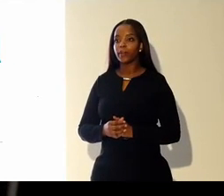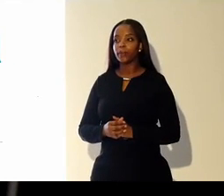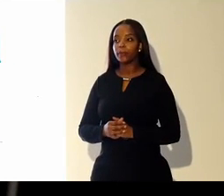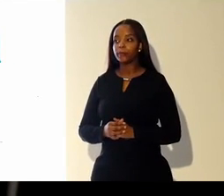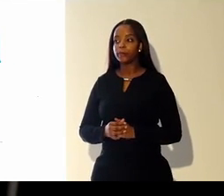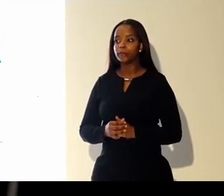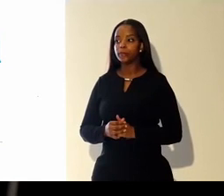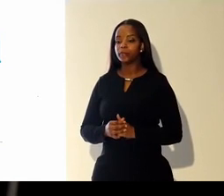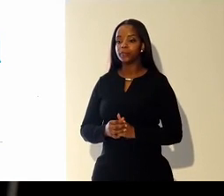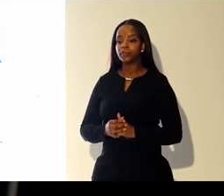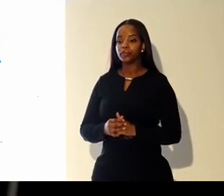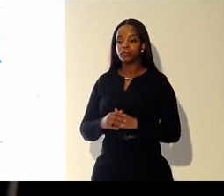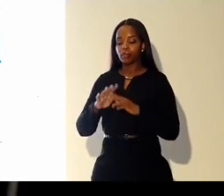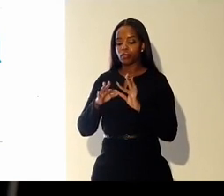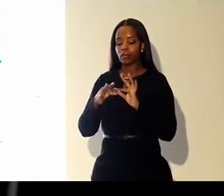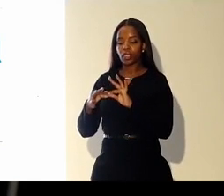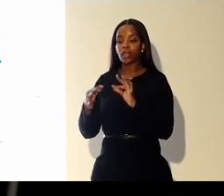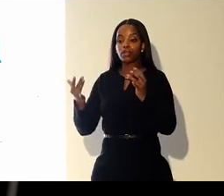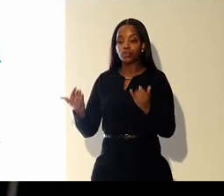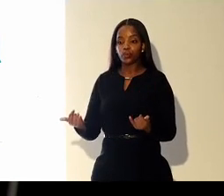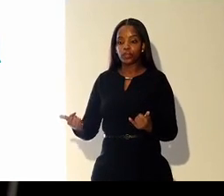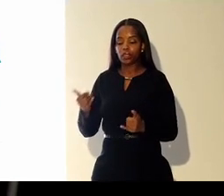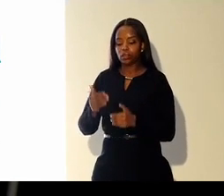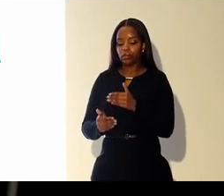regarding the engagements we're going to have here today,